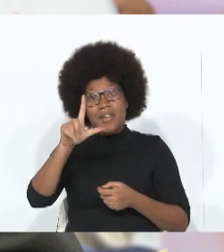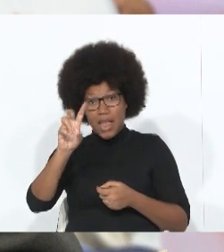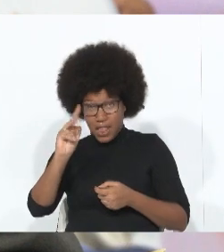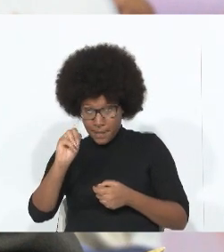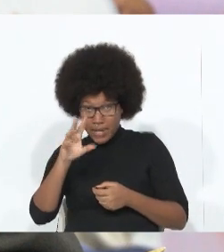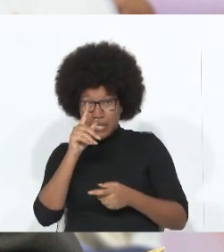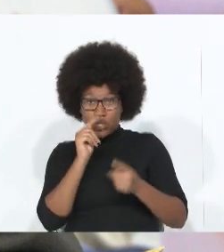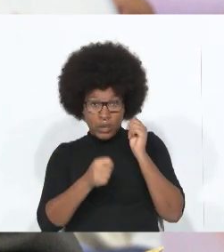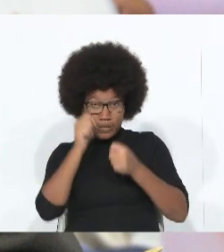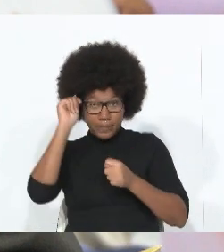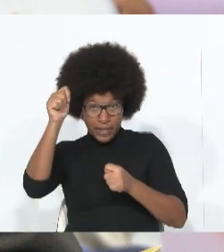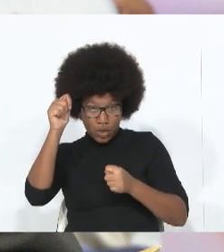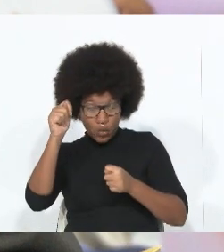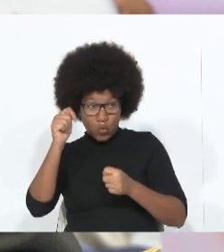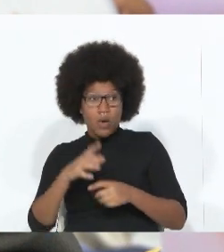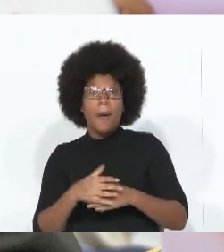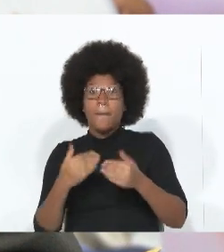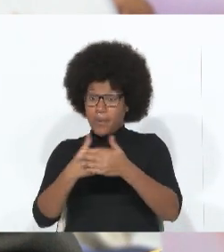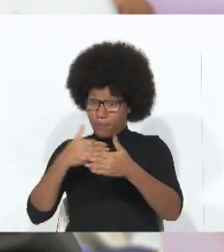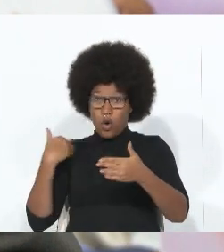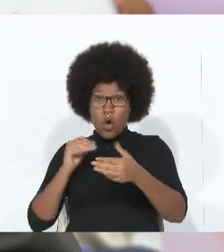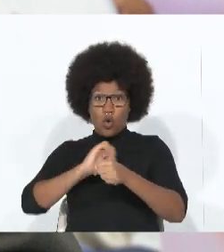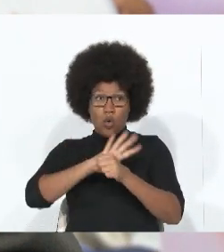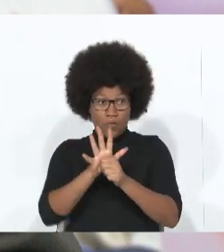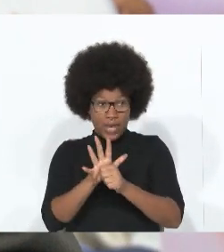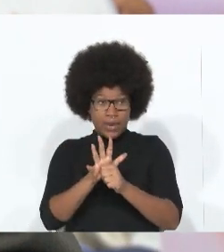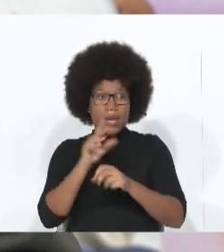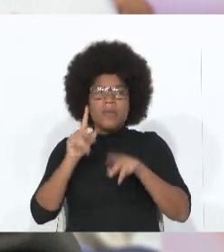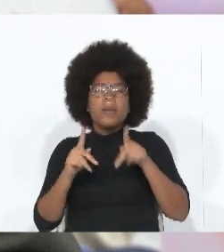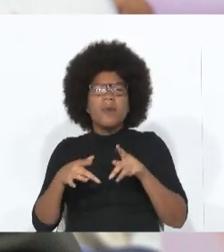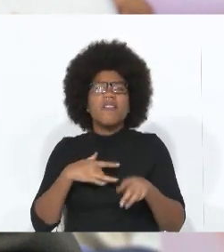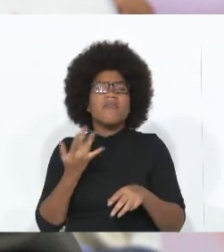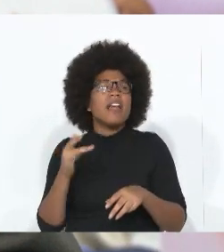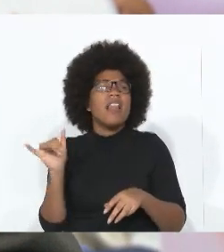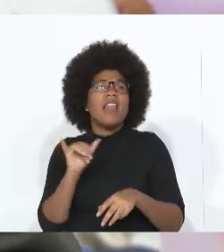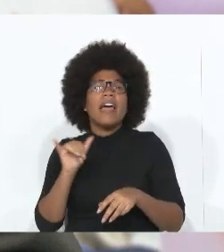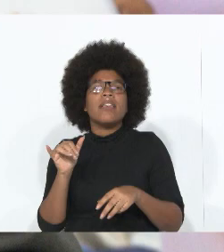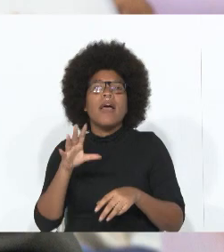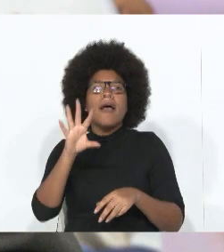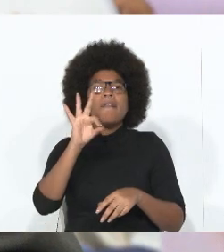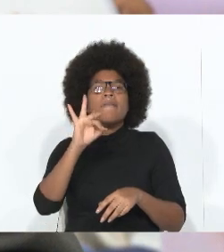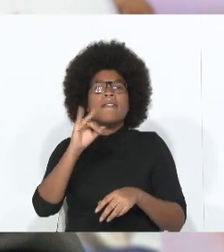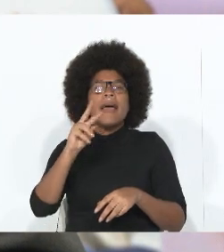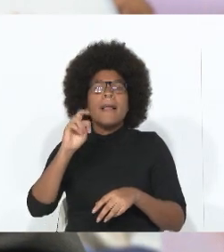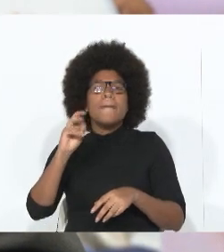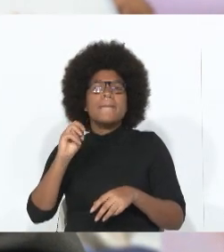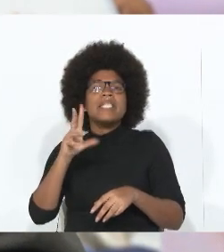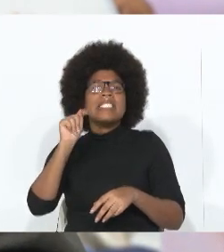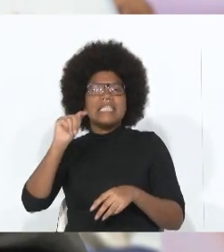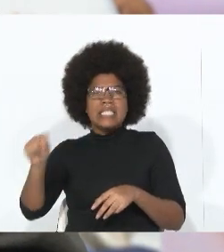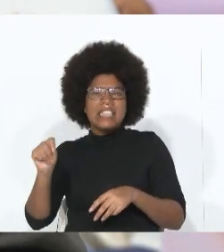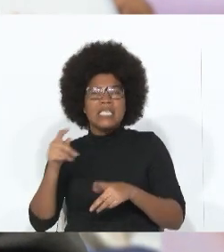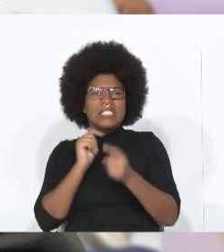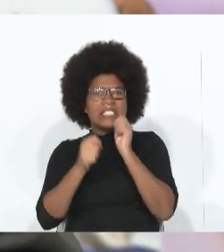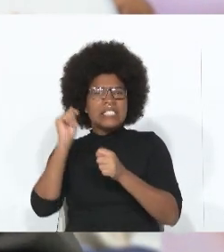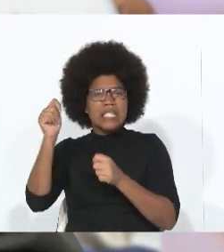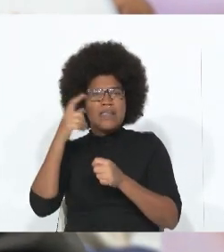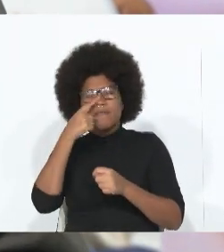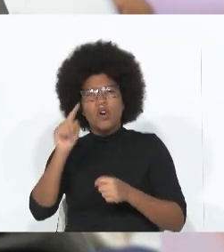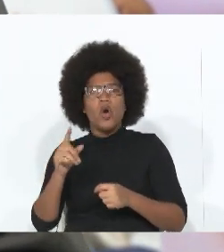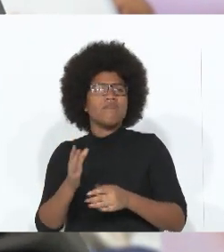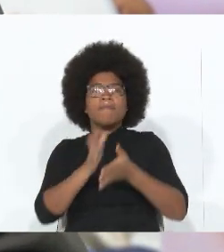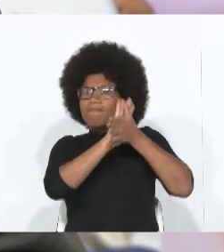COVID happened, prior to that, people felt that film TT would be for filmmakers only. And in terms of even the understanding of